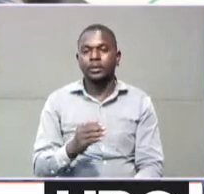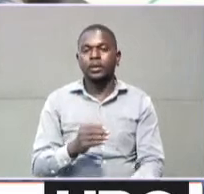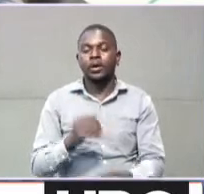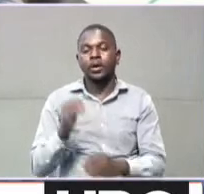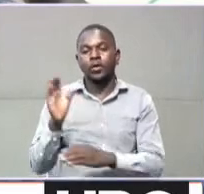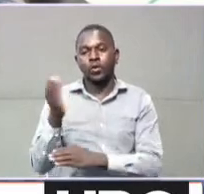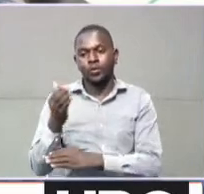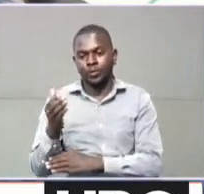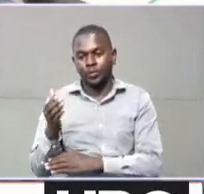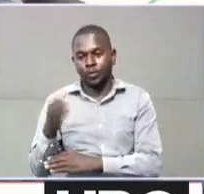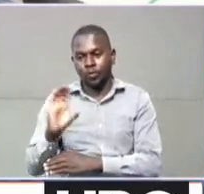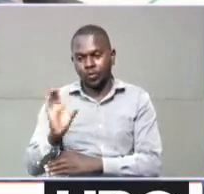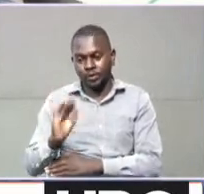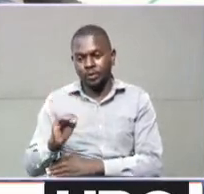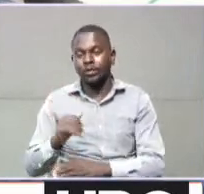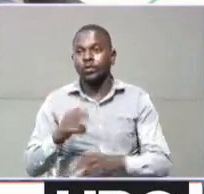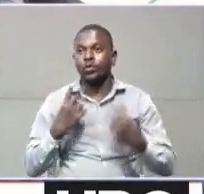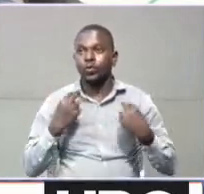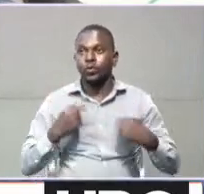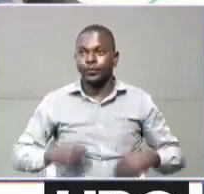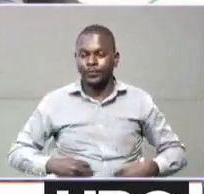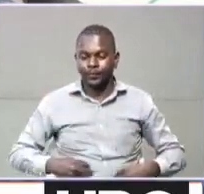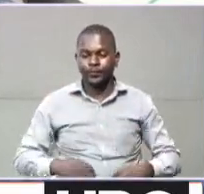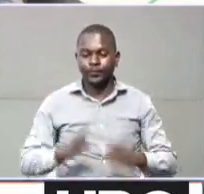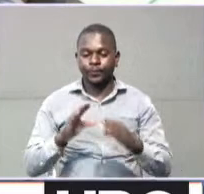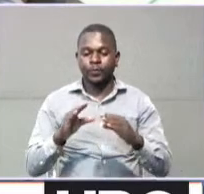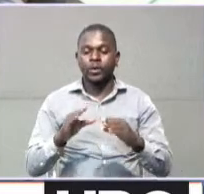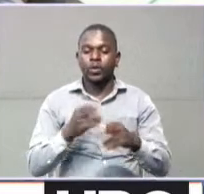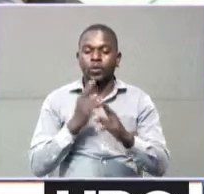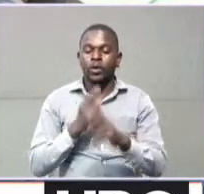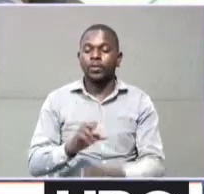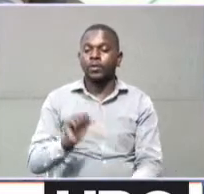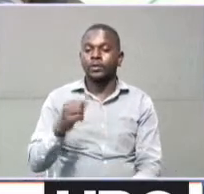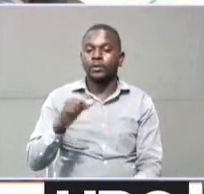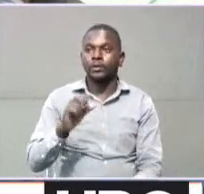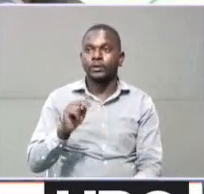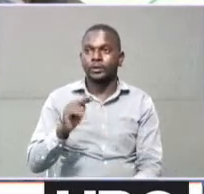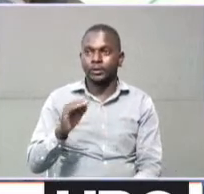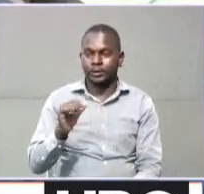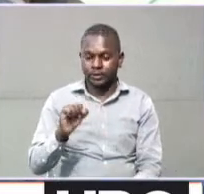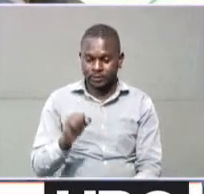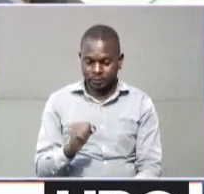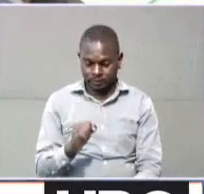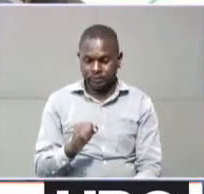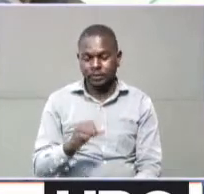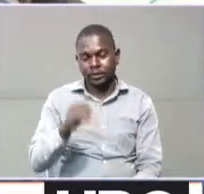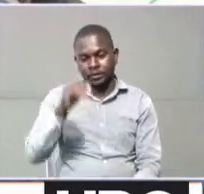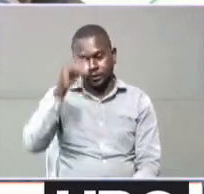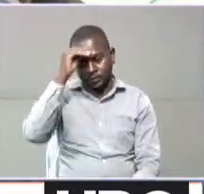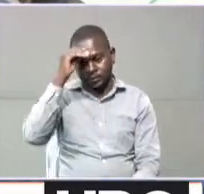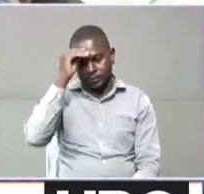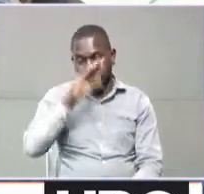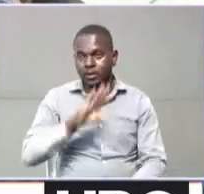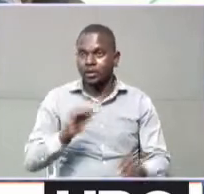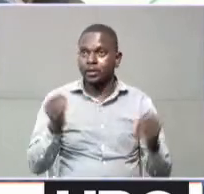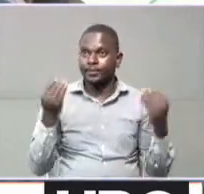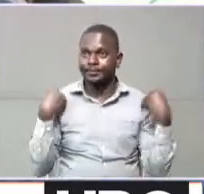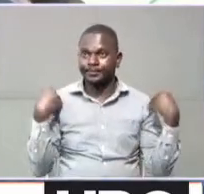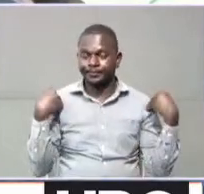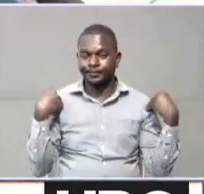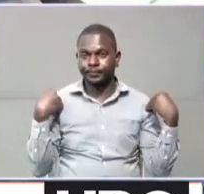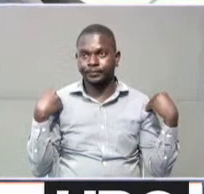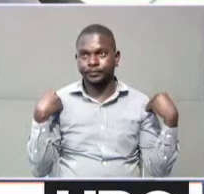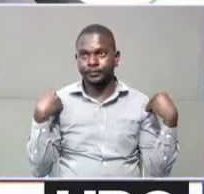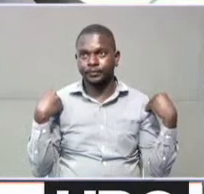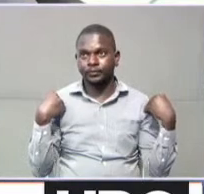hell honorable agnes achievable to the committee on education and sports